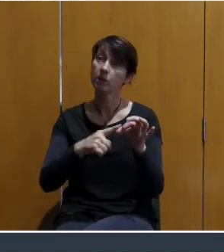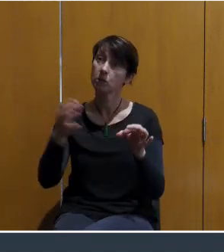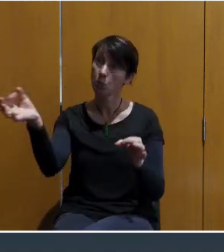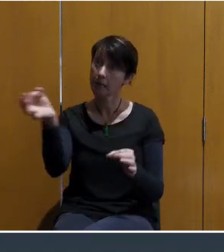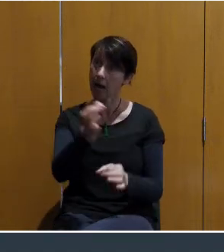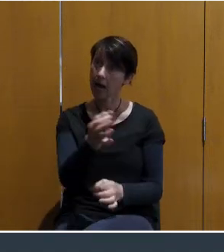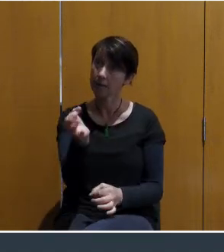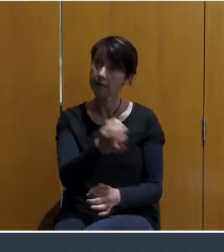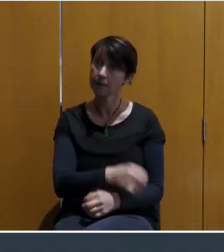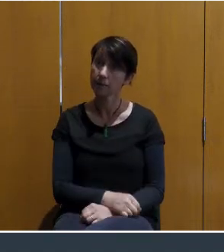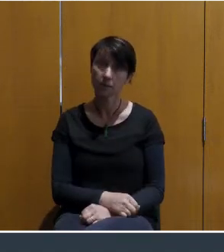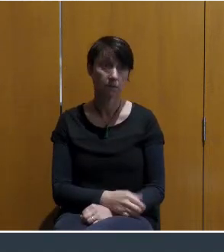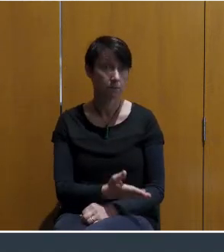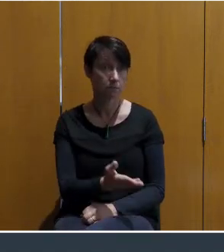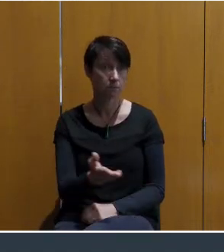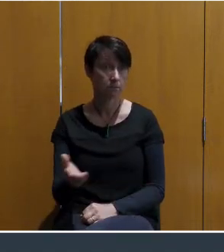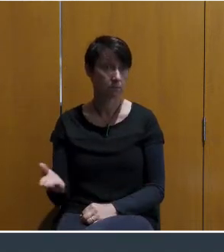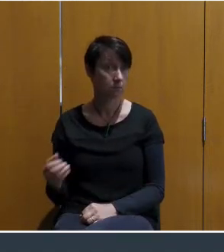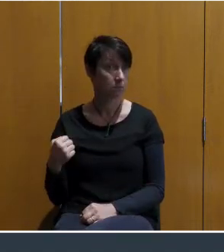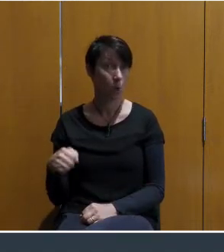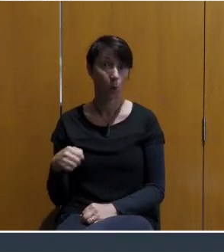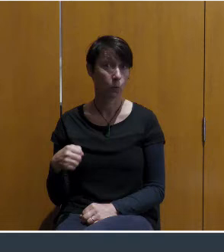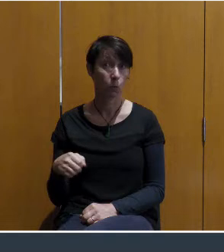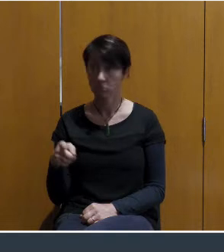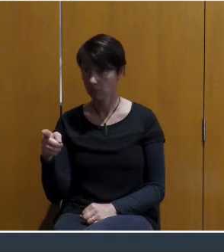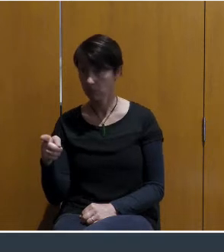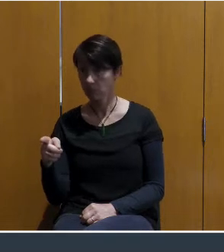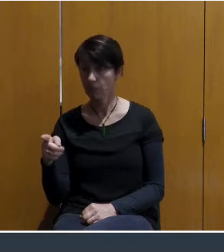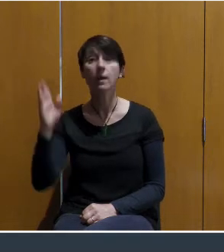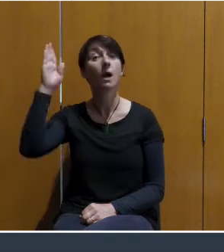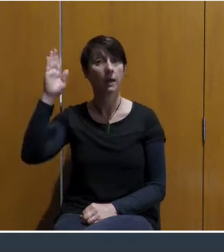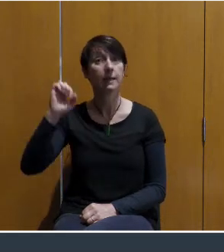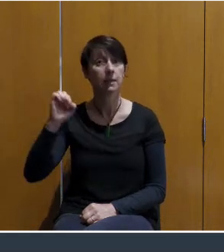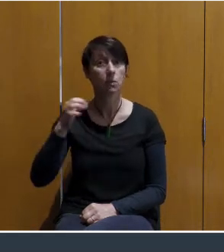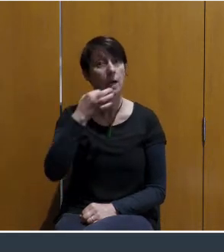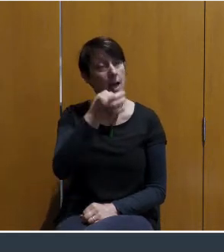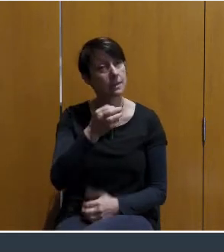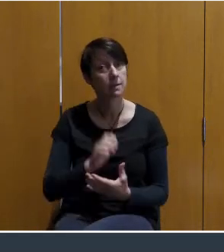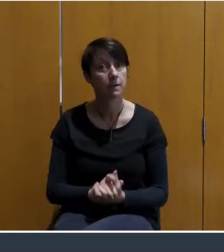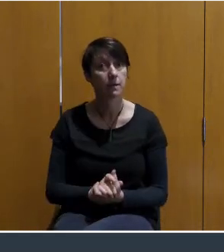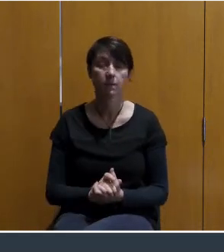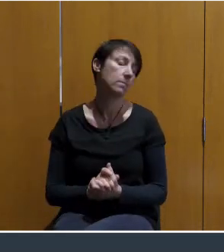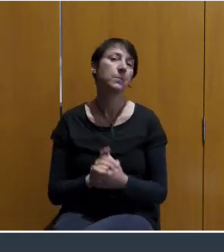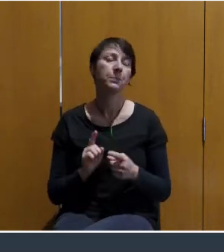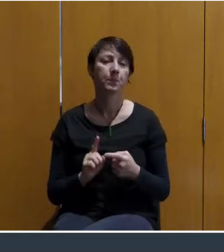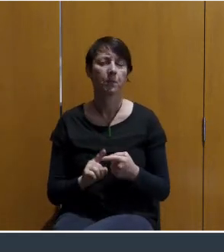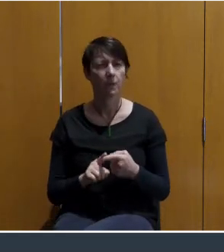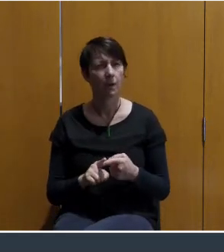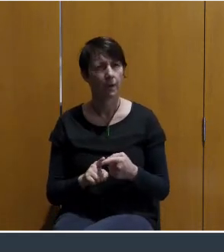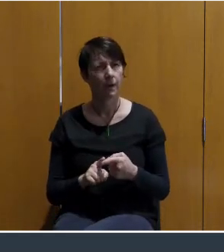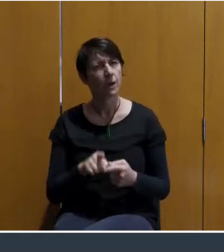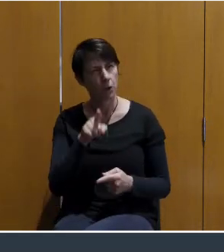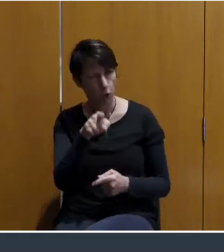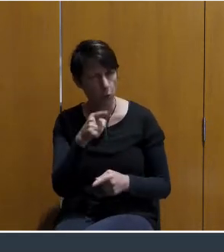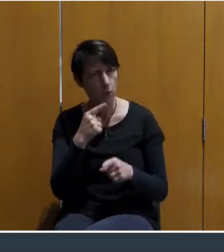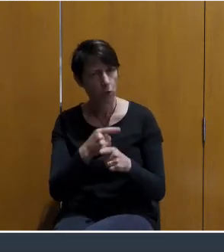No? Deputy Mayor Brosnan? Hi, Rachel. Just one of the, I suppose, themes of your submission